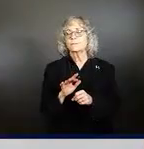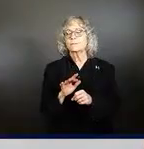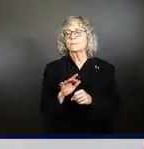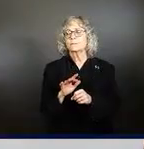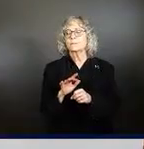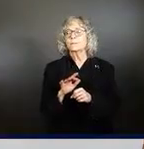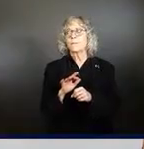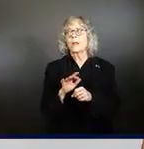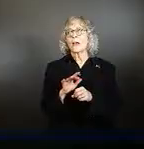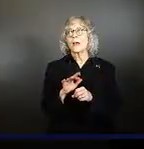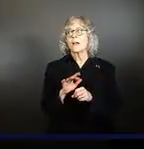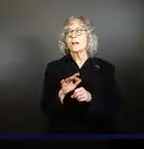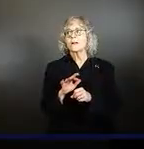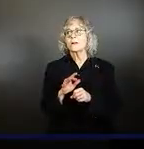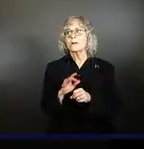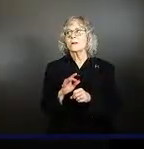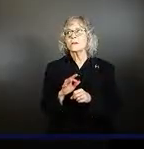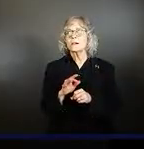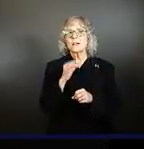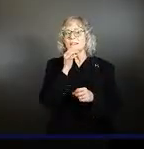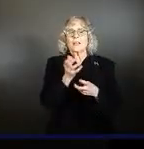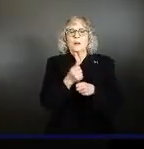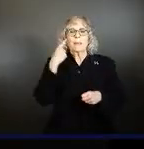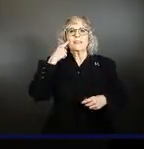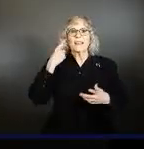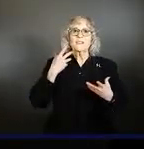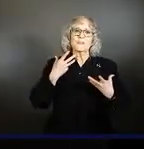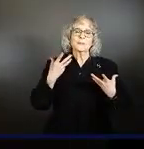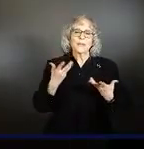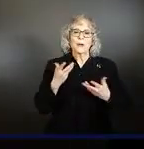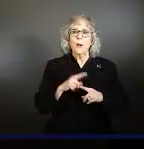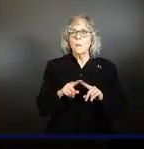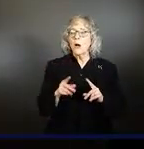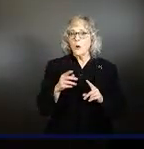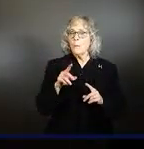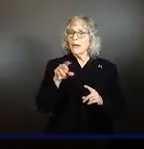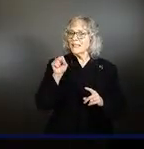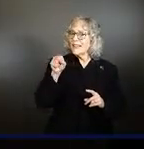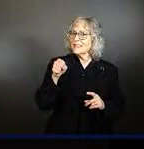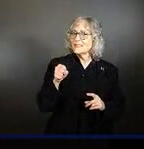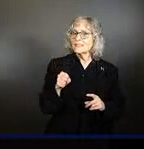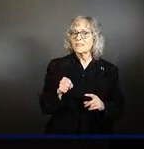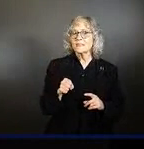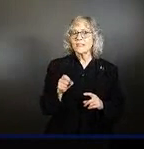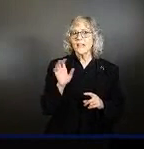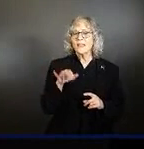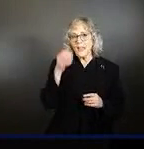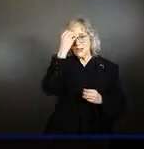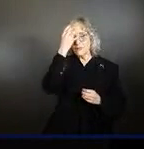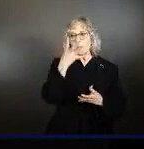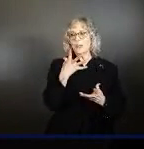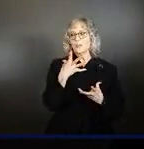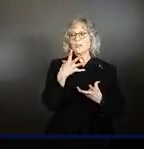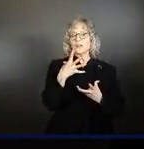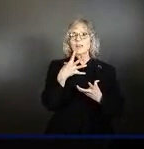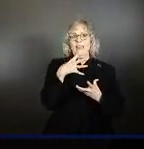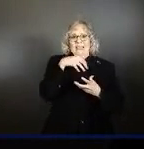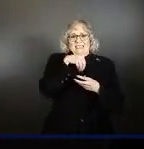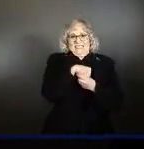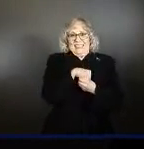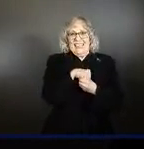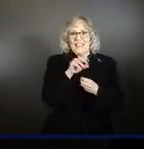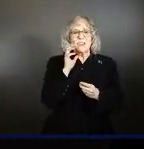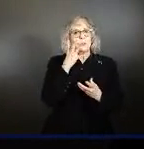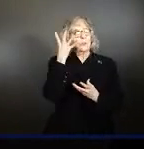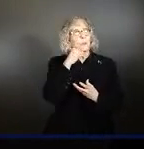makes it's gonna make much sense to say it here. But we do, and that's information that it's embedded in this beautiful spectrum that you're